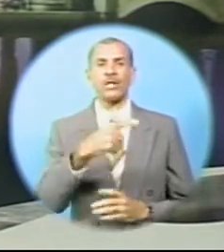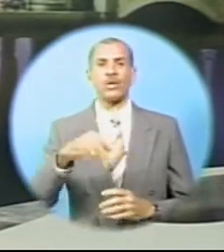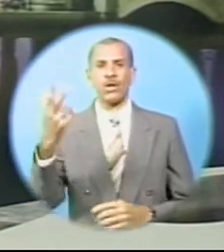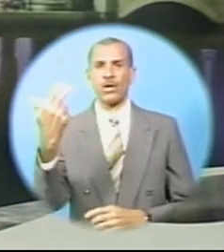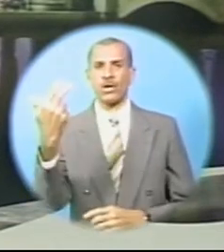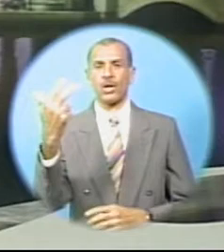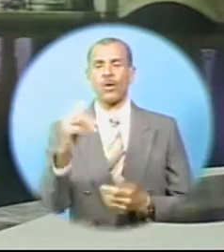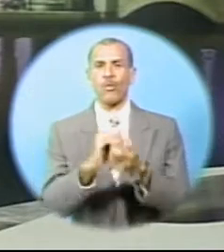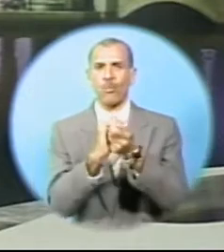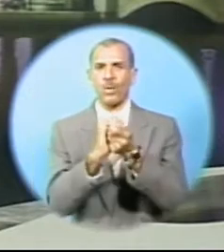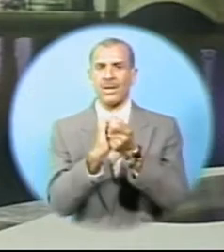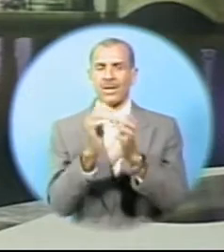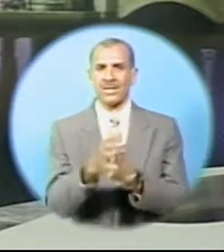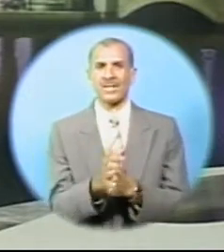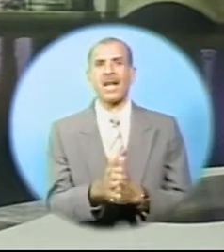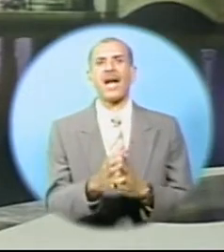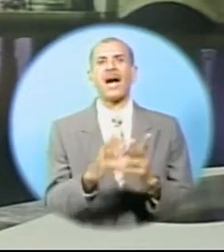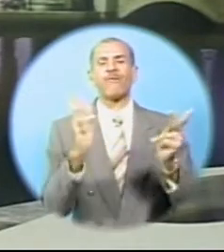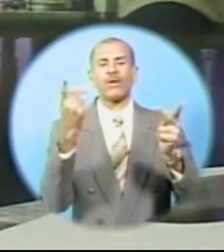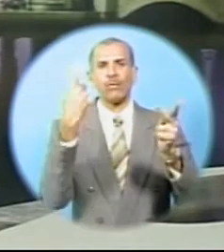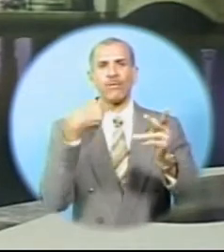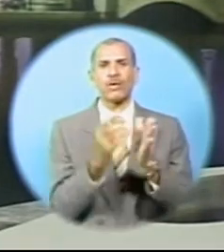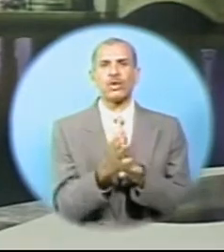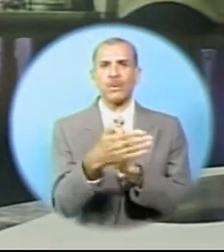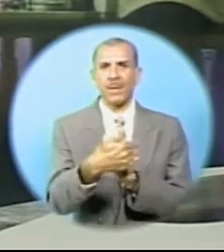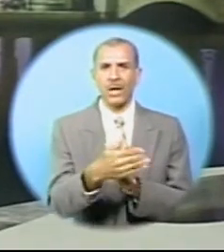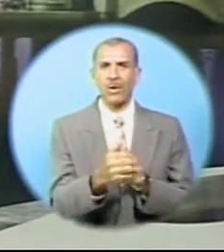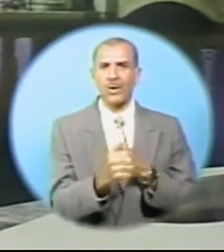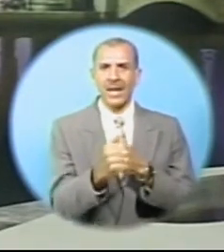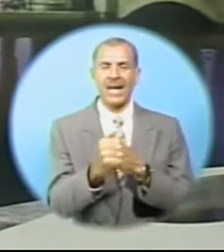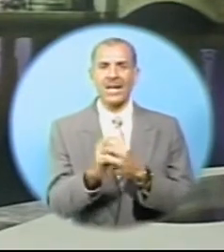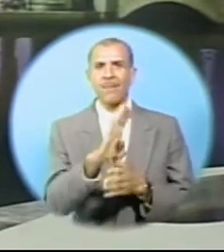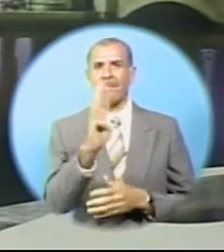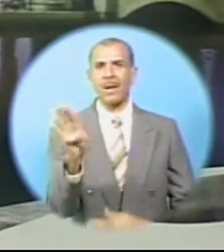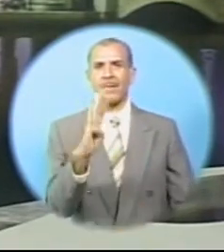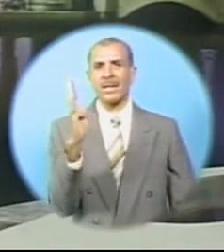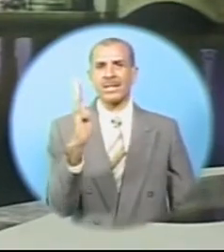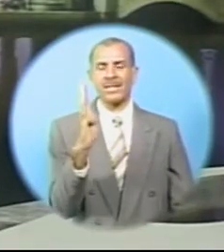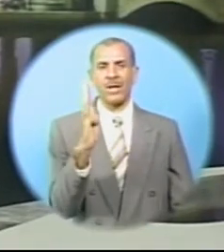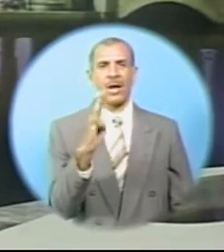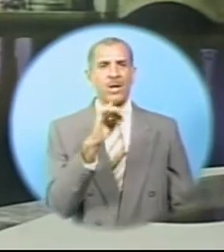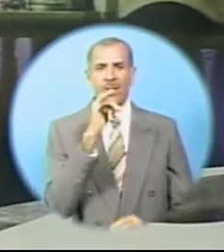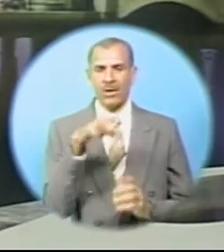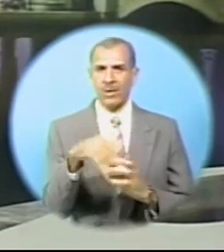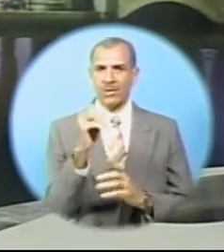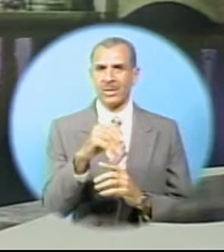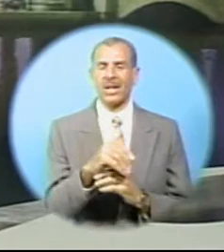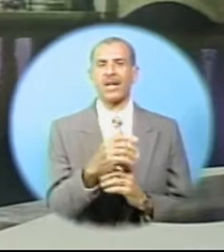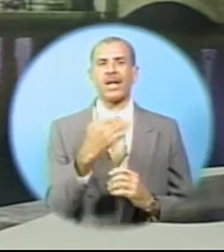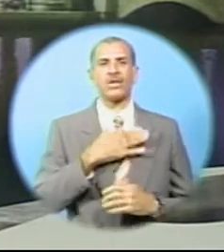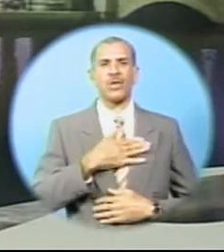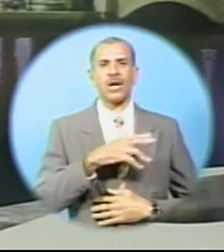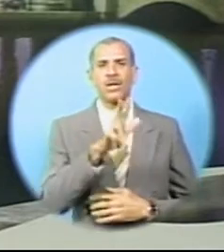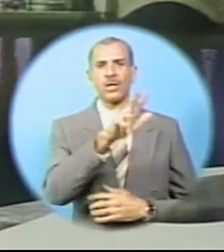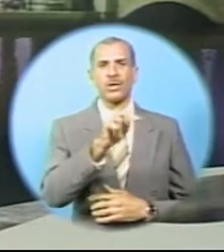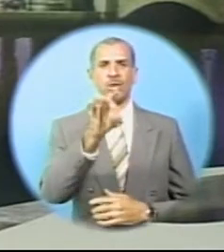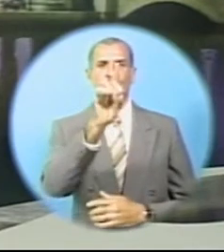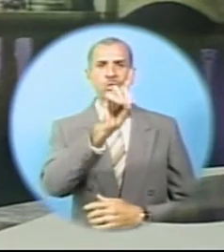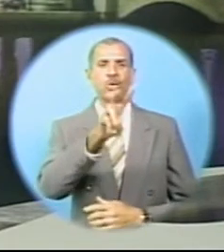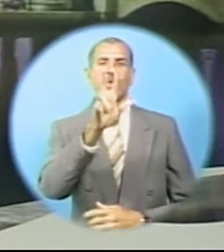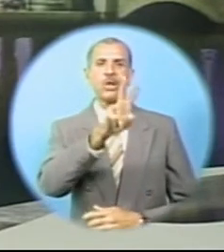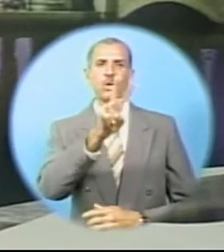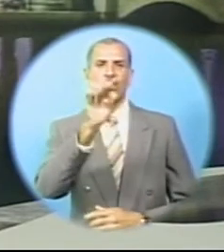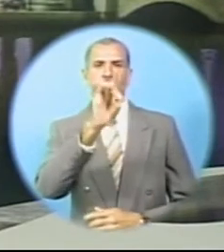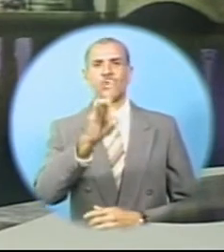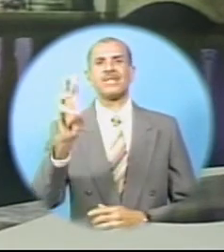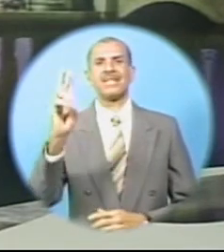winners. There was also victory for Jamaica, who, like the Bajan Gems, remain unbeaten as they enjoyed a 32-17 win over